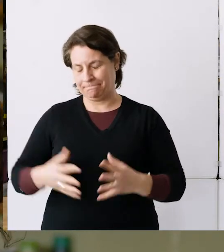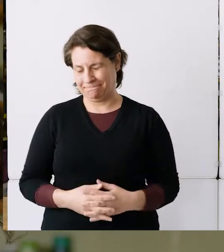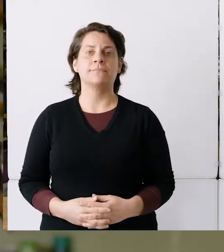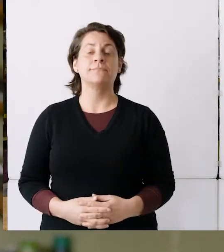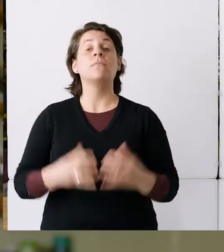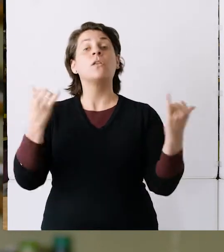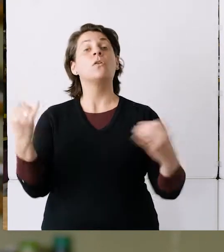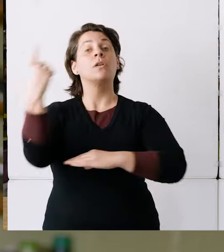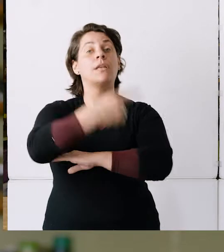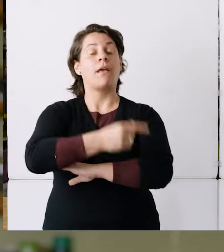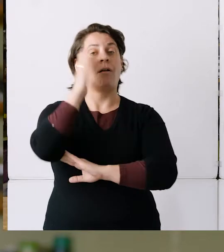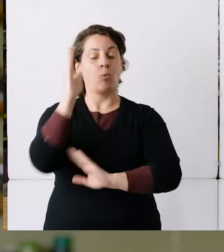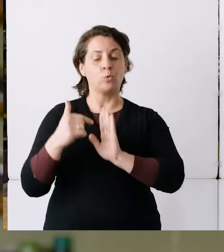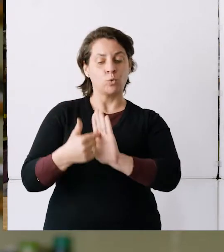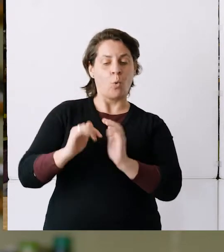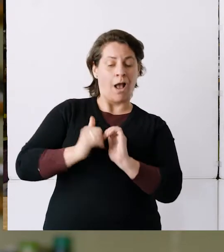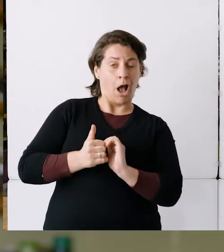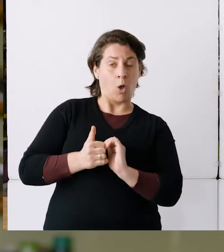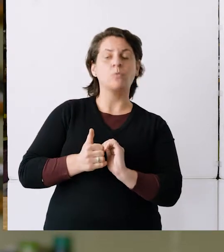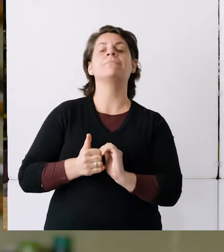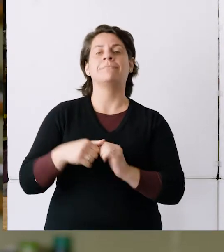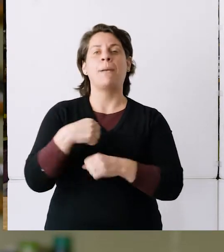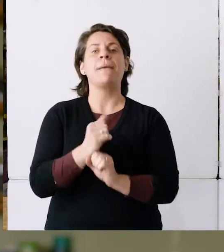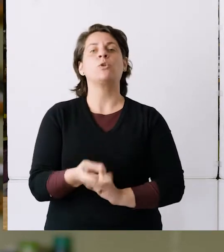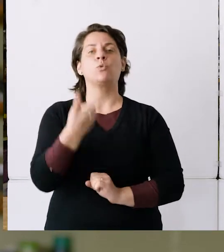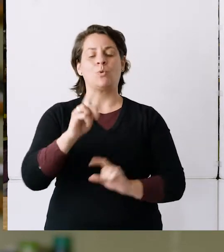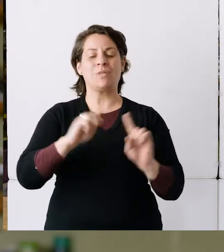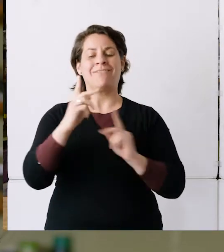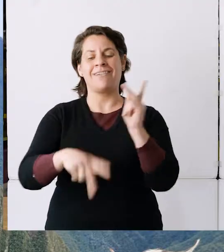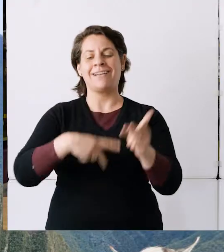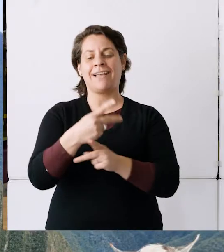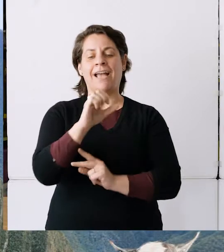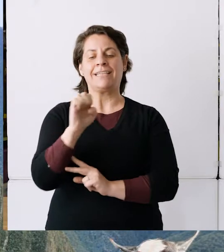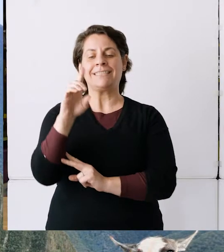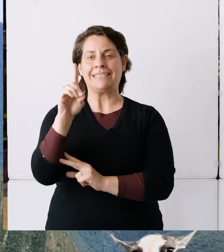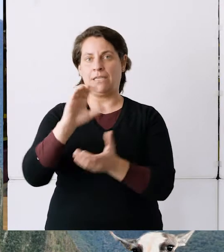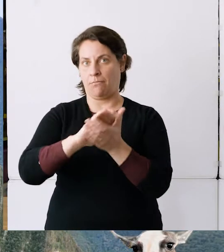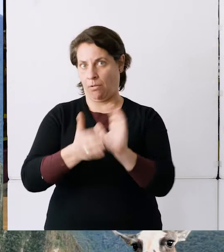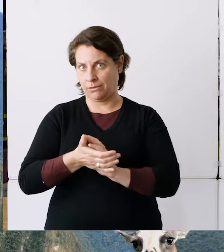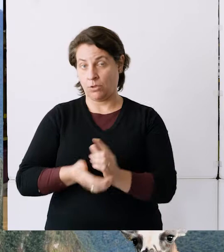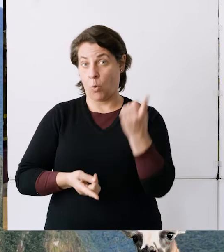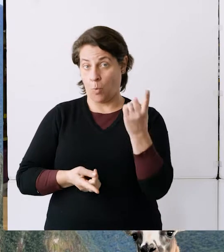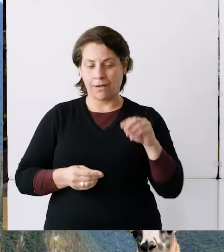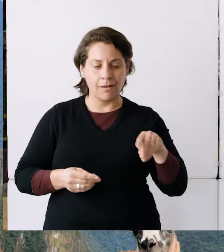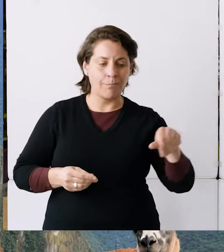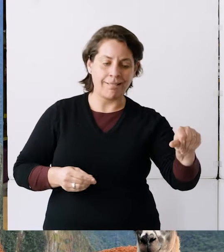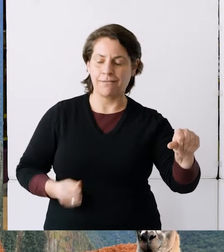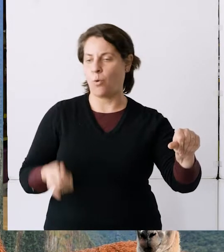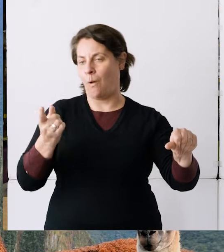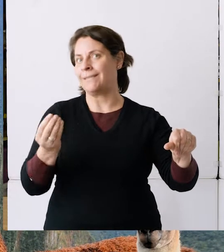seed balls, and one is to plant and one is to eat, so it's edible. Let's begin in Peru, where the hairuru